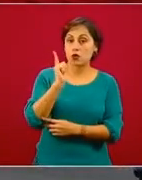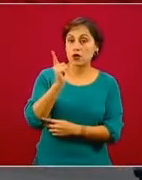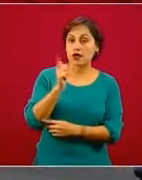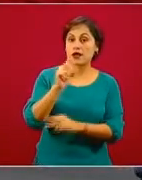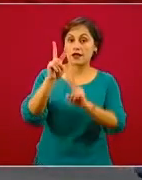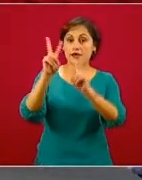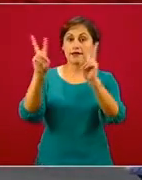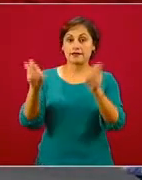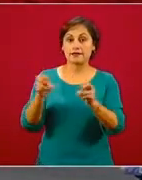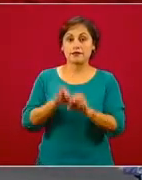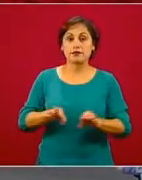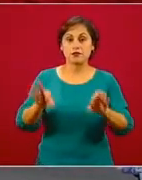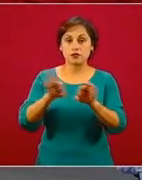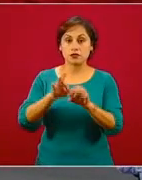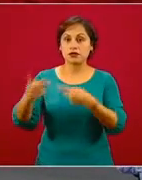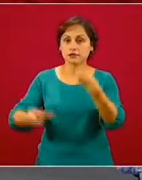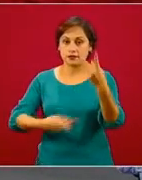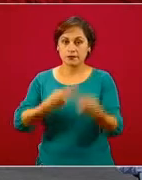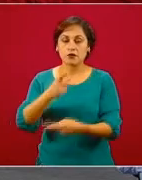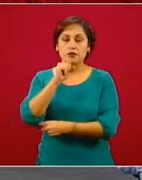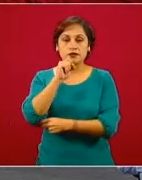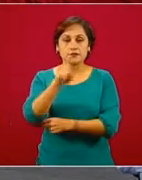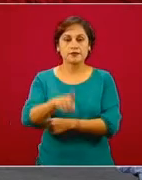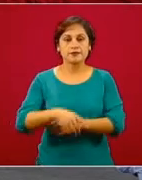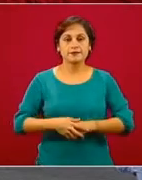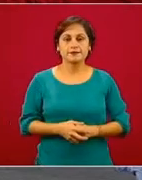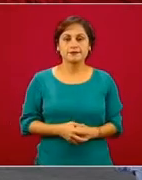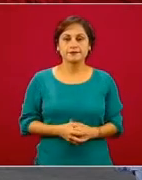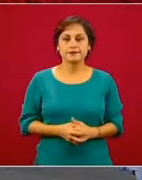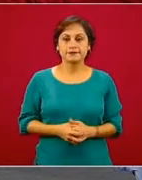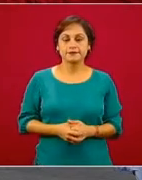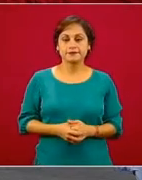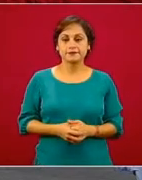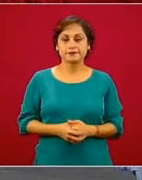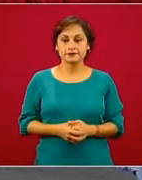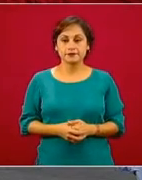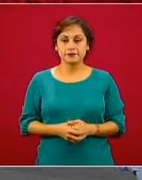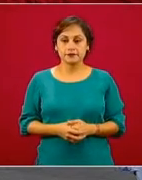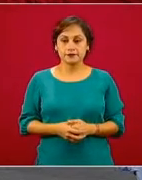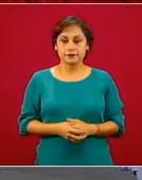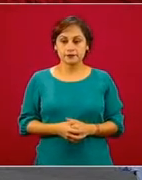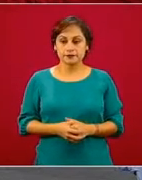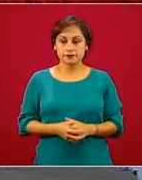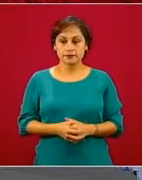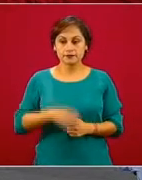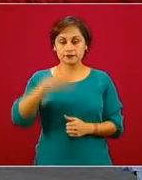Q&A so that we can include that very important element.